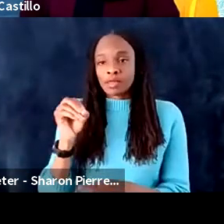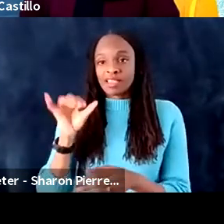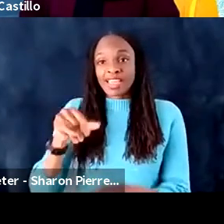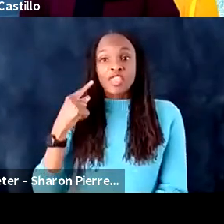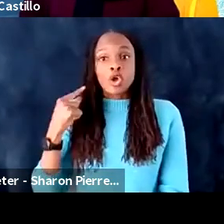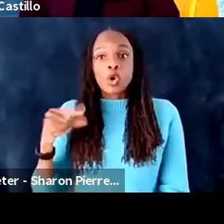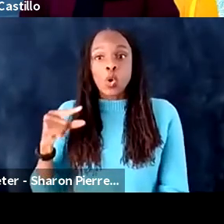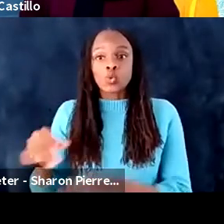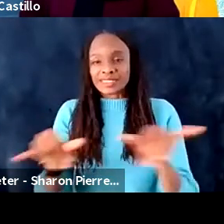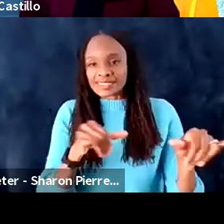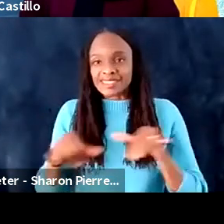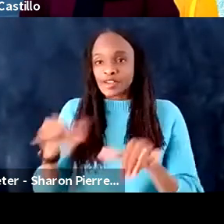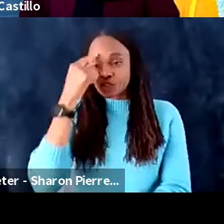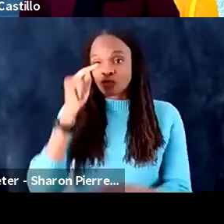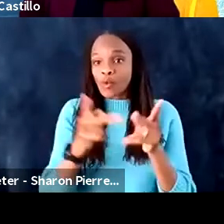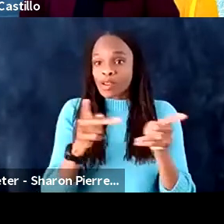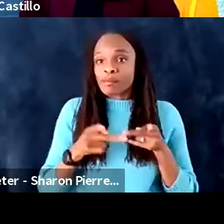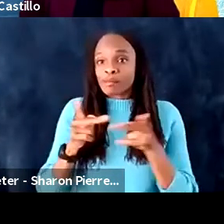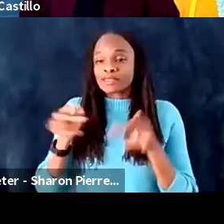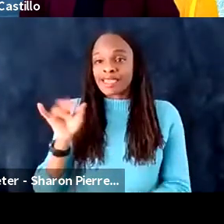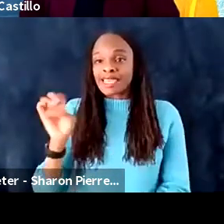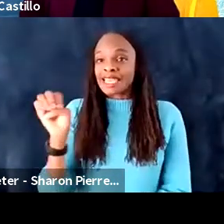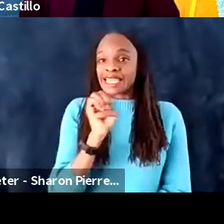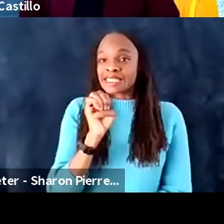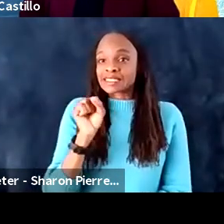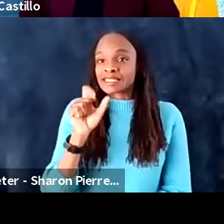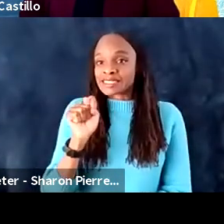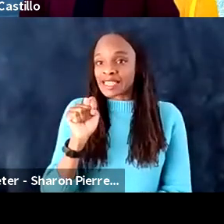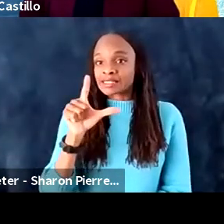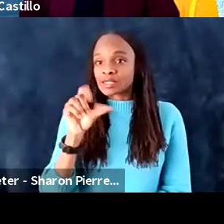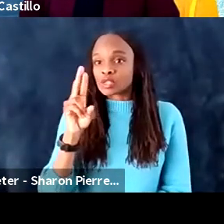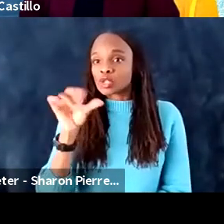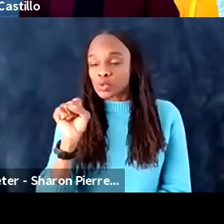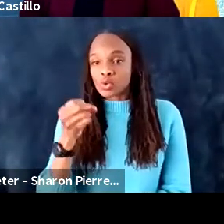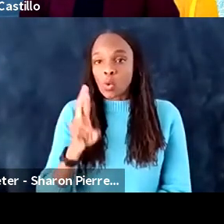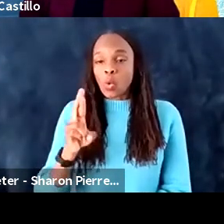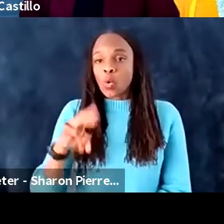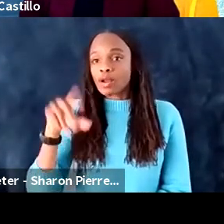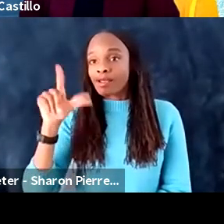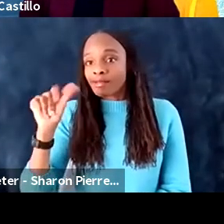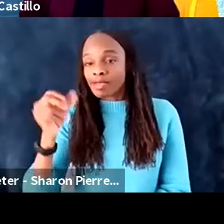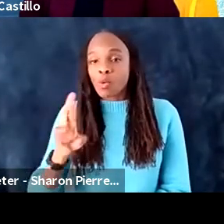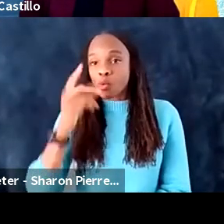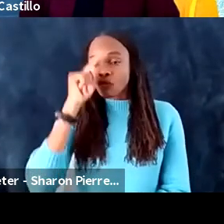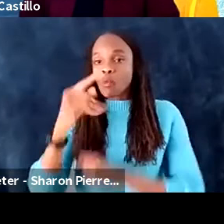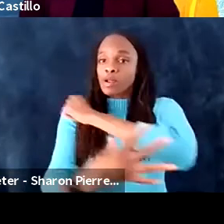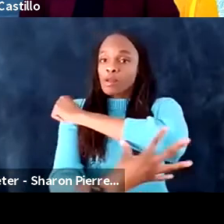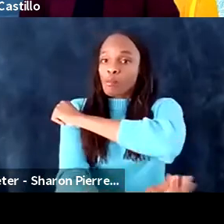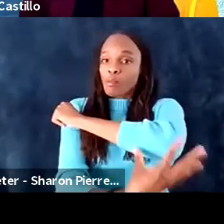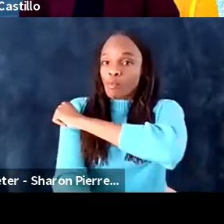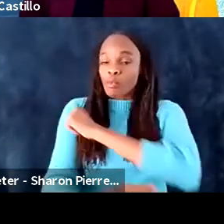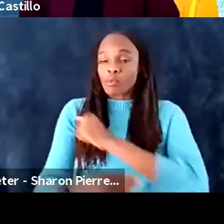standard is for places like East St. Louis or for LA or for poor neighborhoods in New York